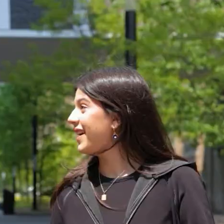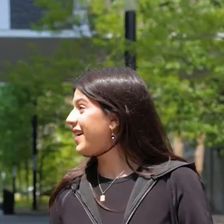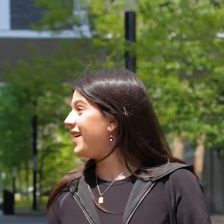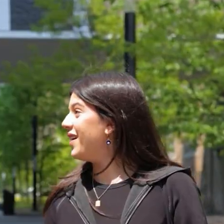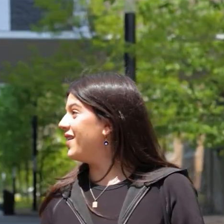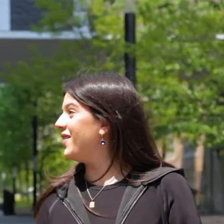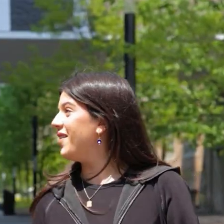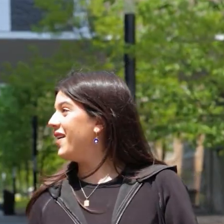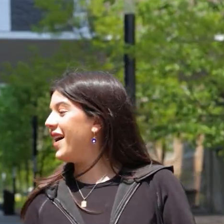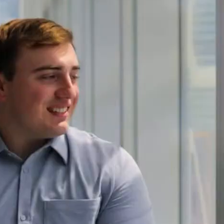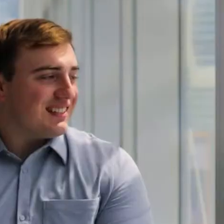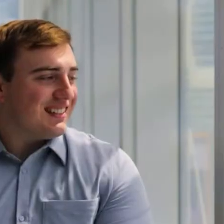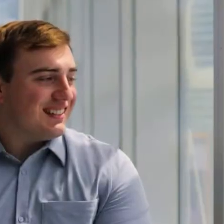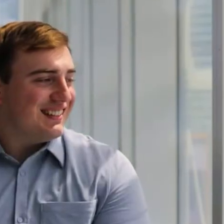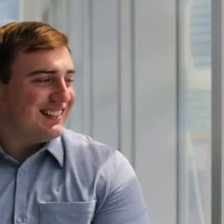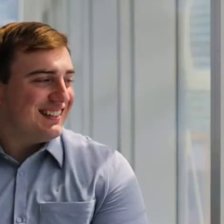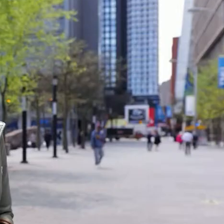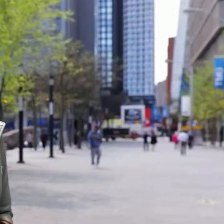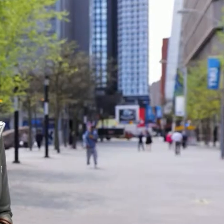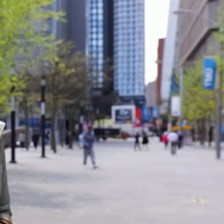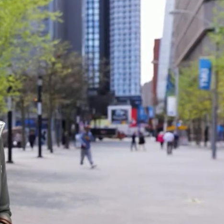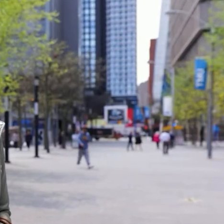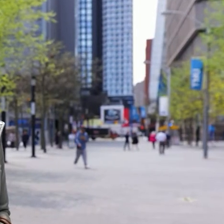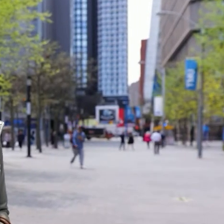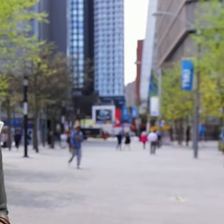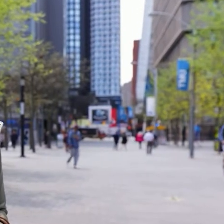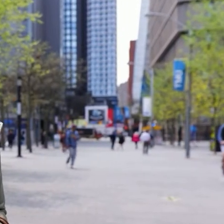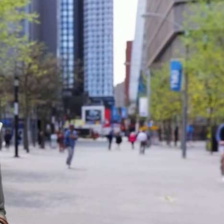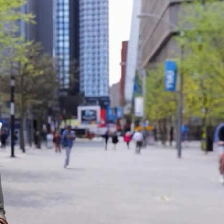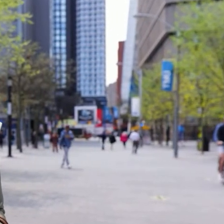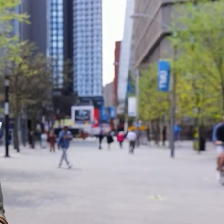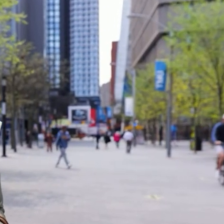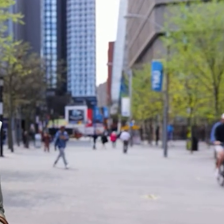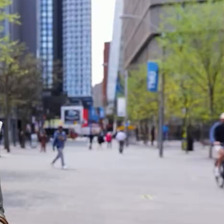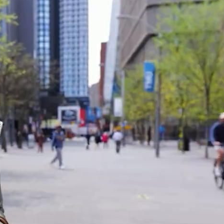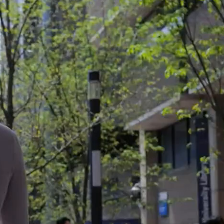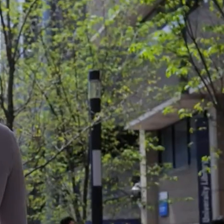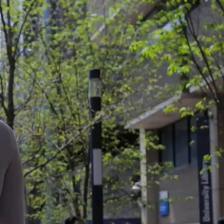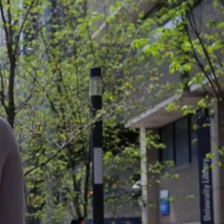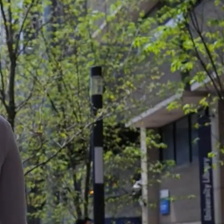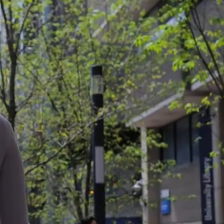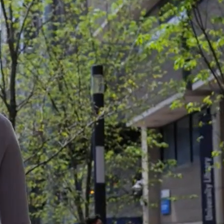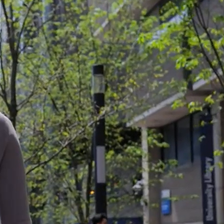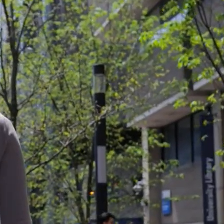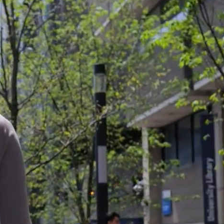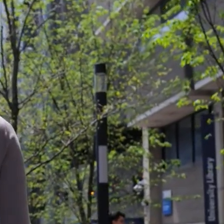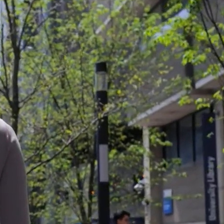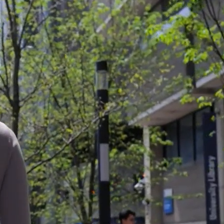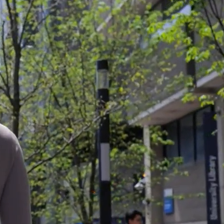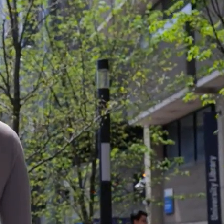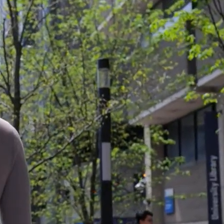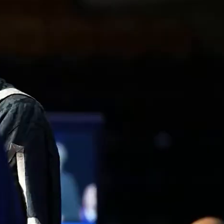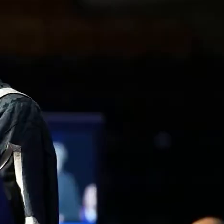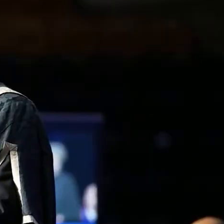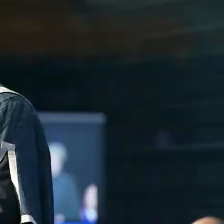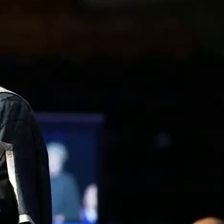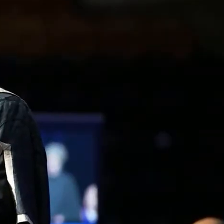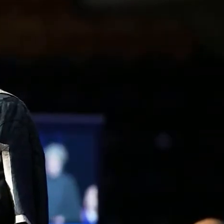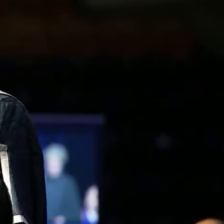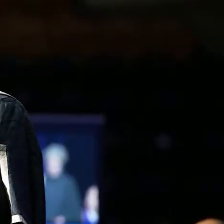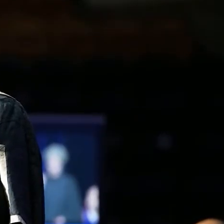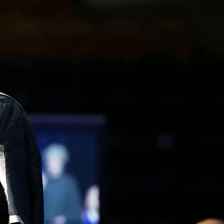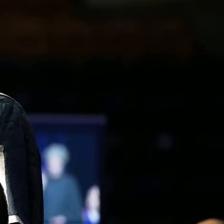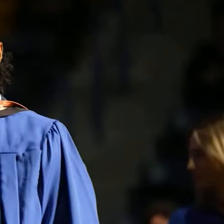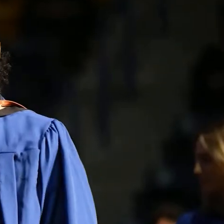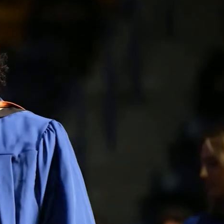sad. Quite optimistic. Nostalgic. I felt excited and I felt prepared. Walking across that stage at Convocation meant that I